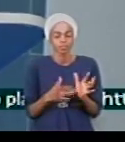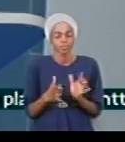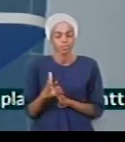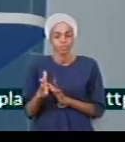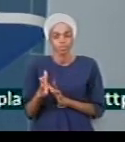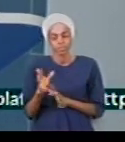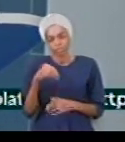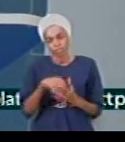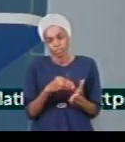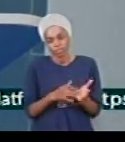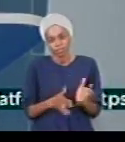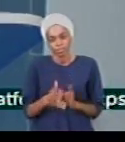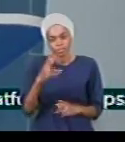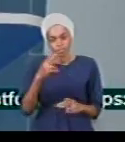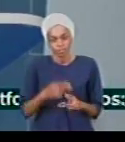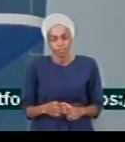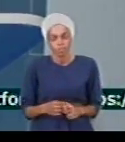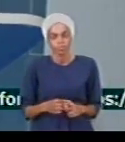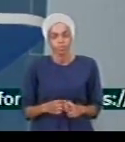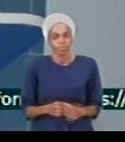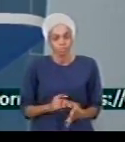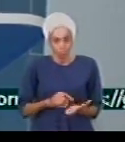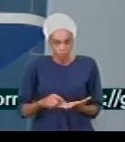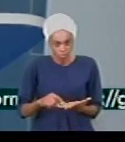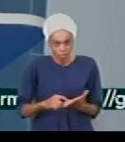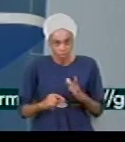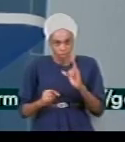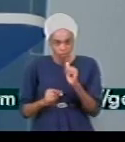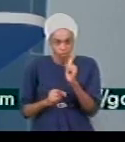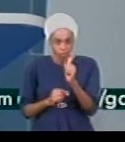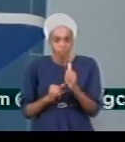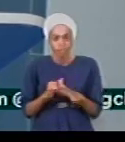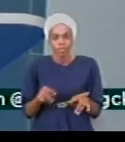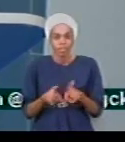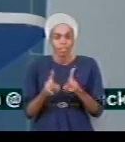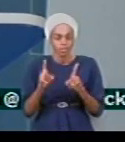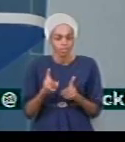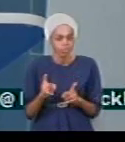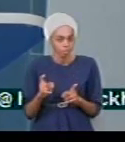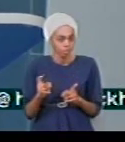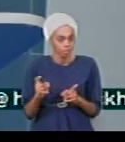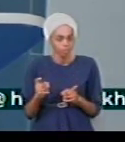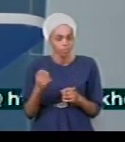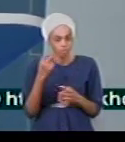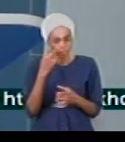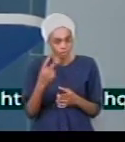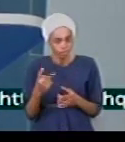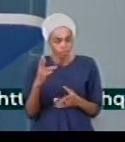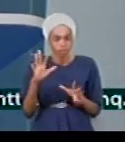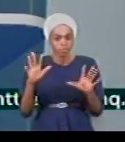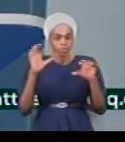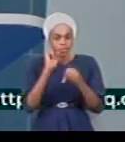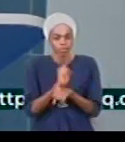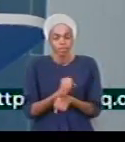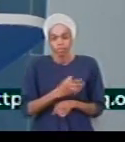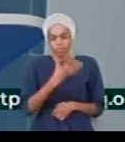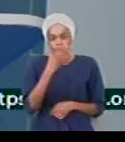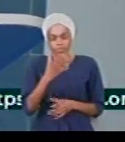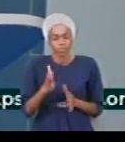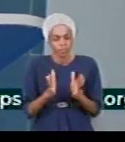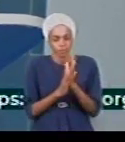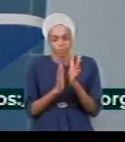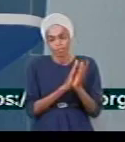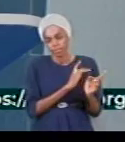Heaven will shout with you today. I say heaven will shout with you today. What you cannot do before, begin to do right